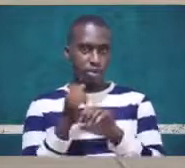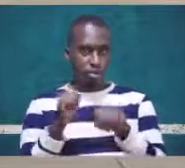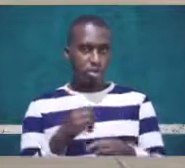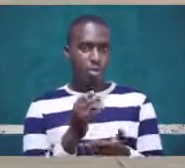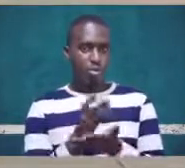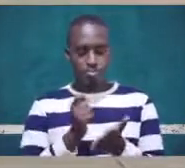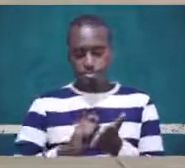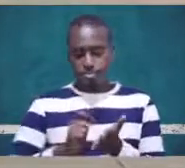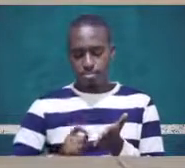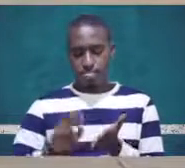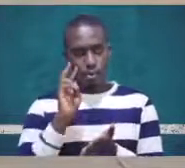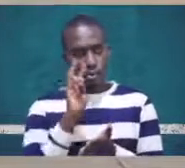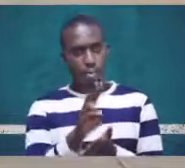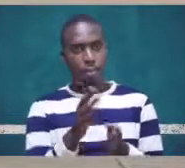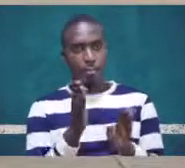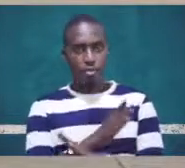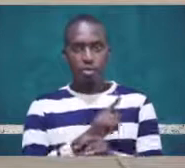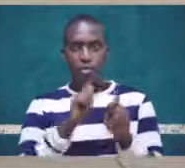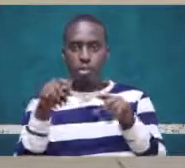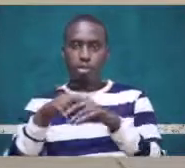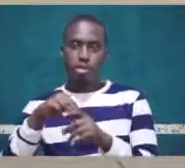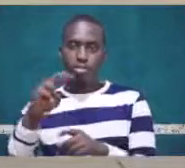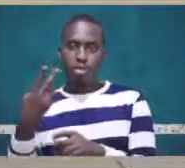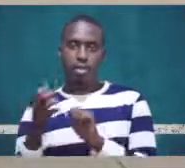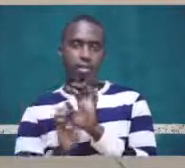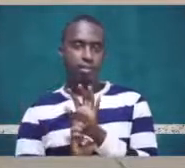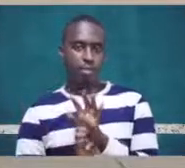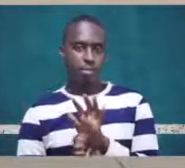now copy and check over there before we go to the second example.